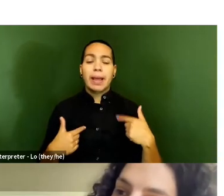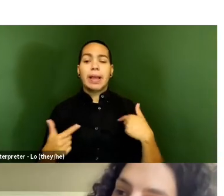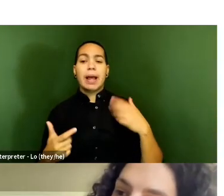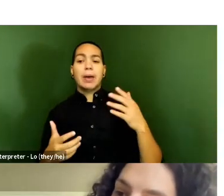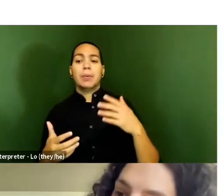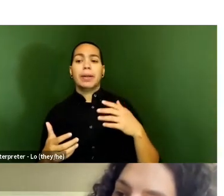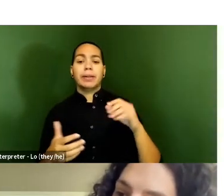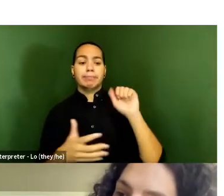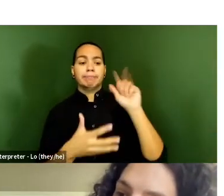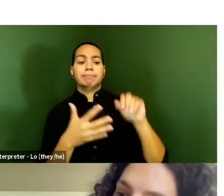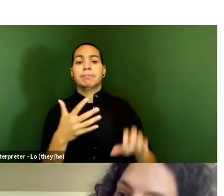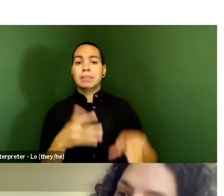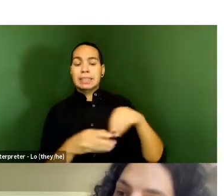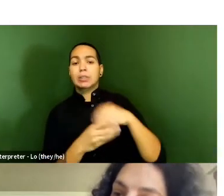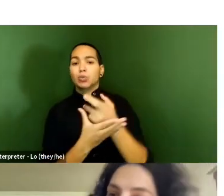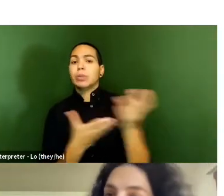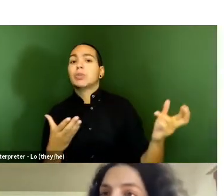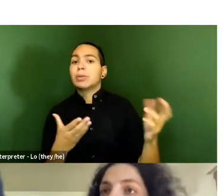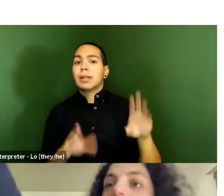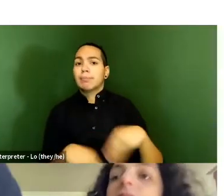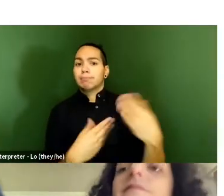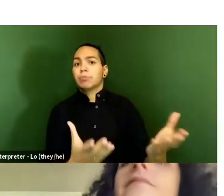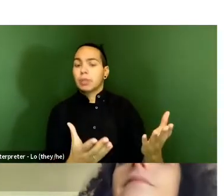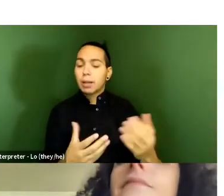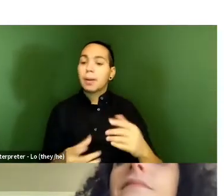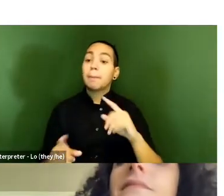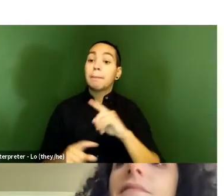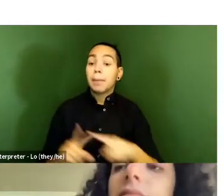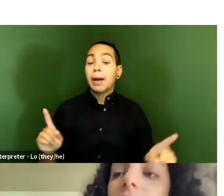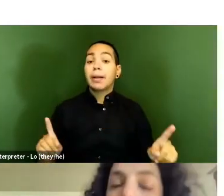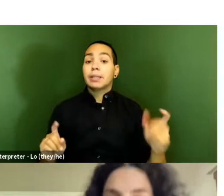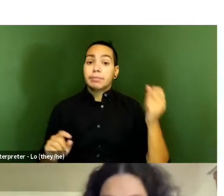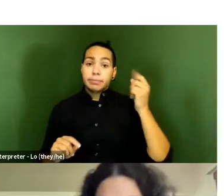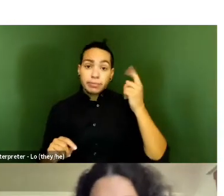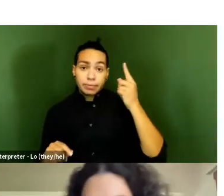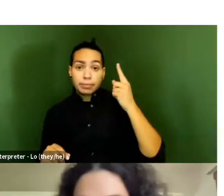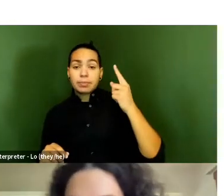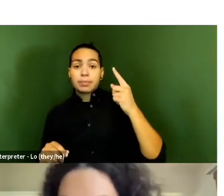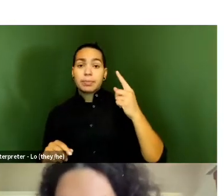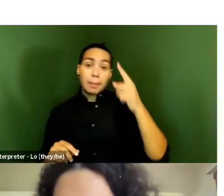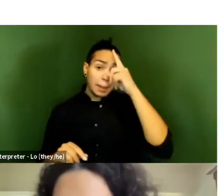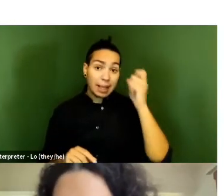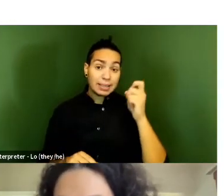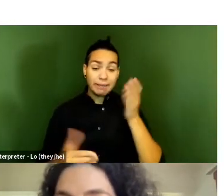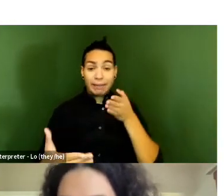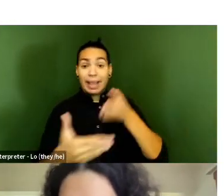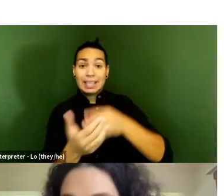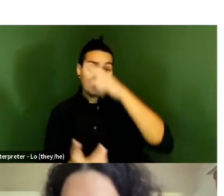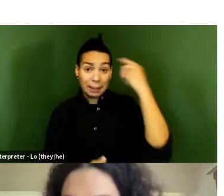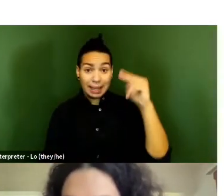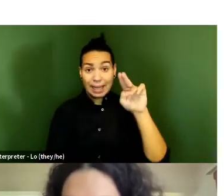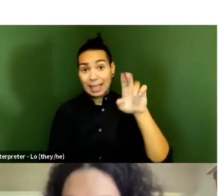include that in some of the resources. But I think that there is, because of anti-Blackness,